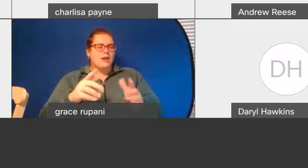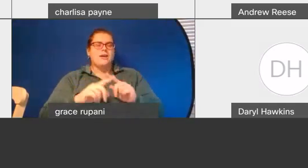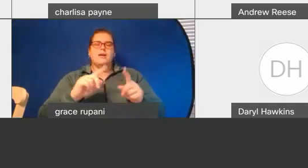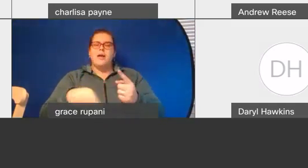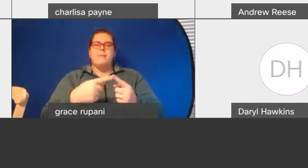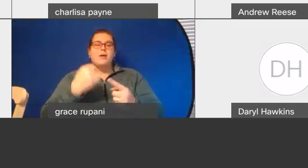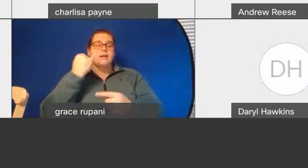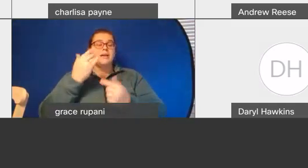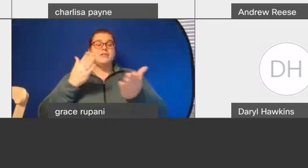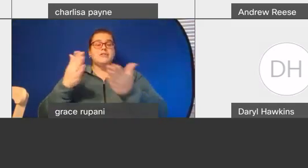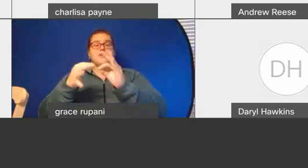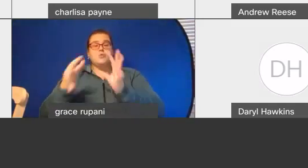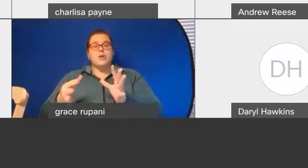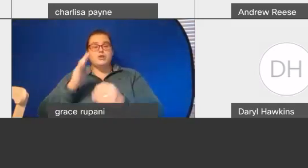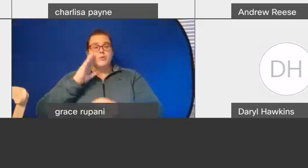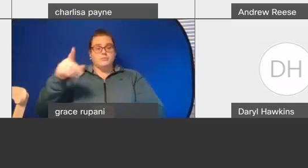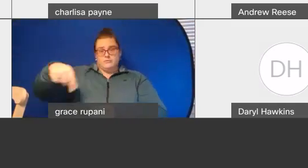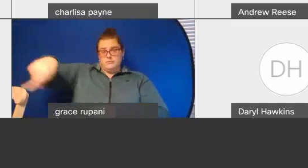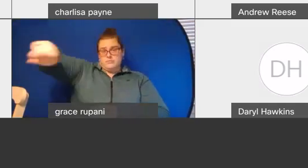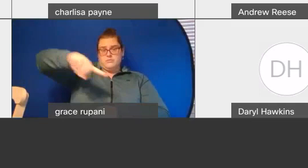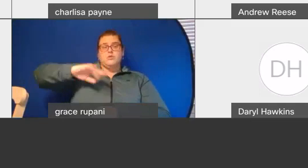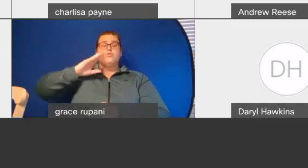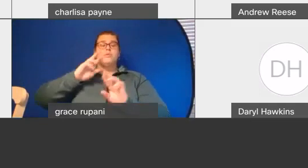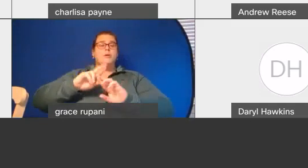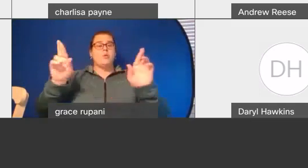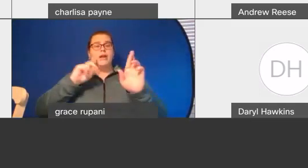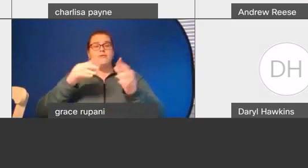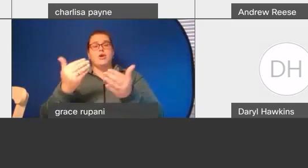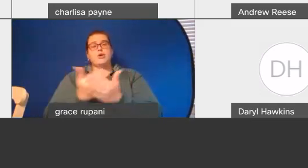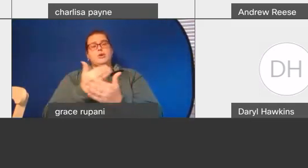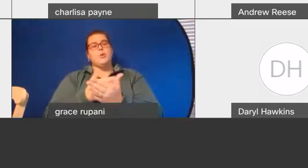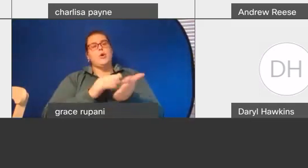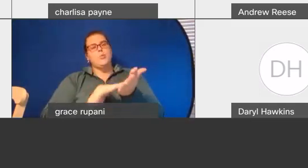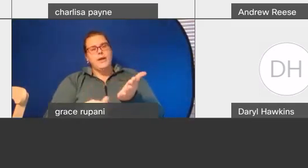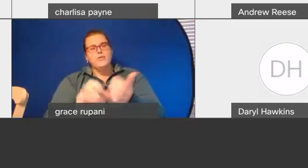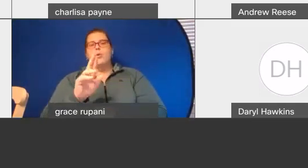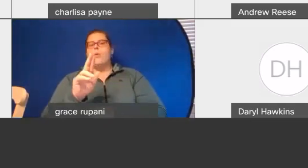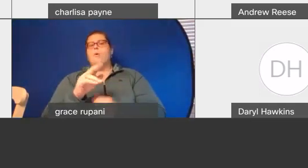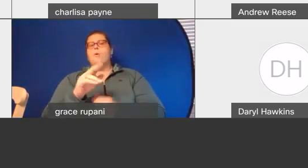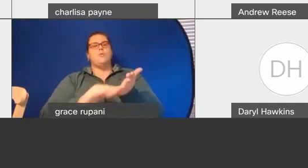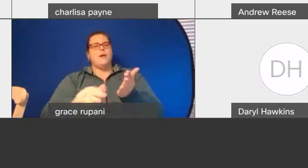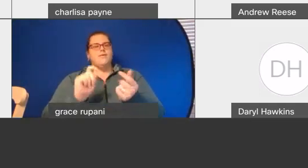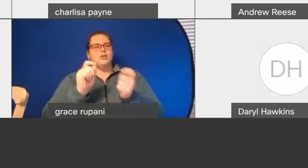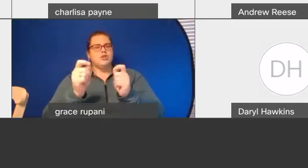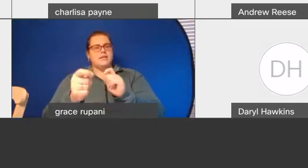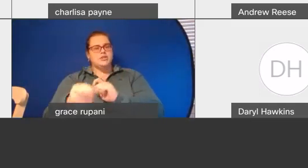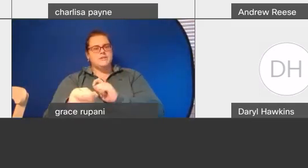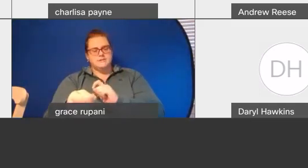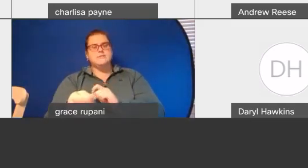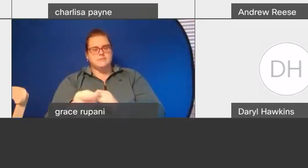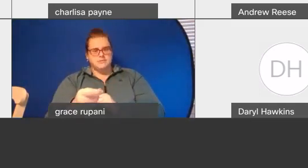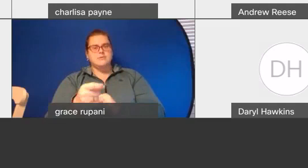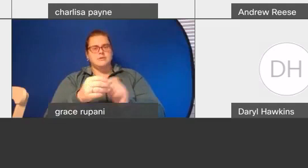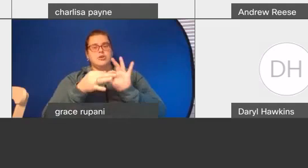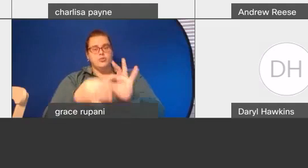for when these new waiver, when the changes to the waiver regarding assistive